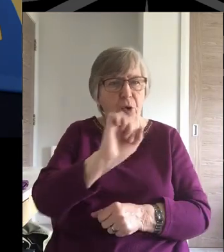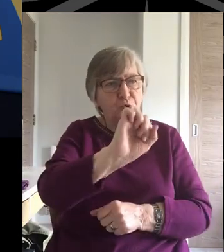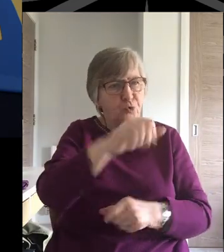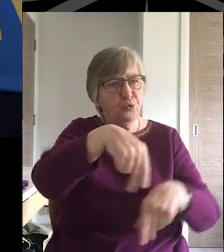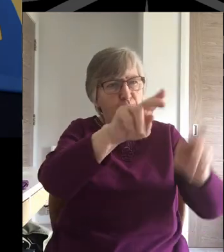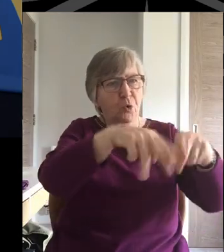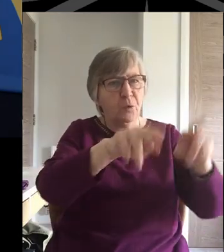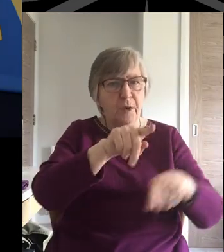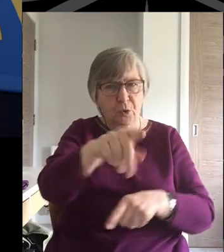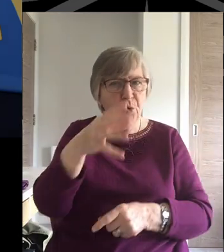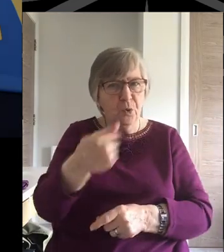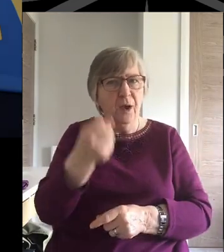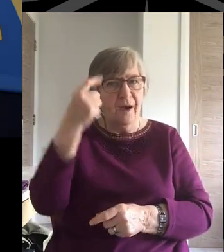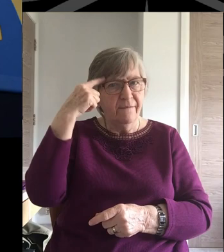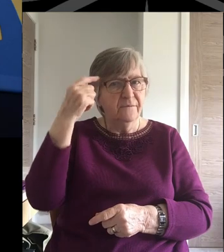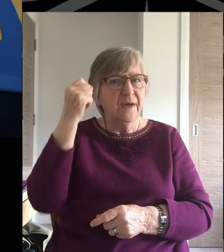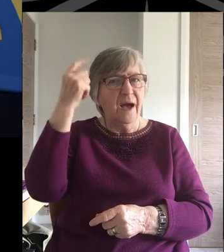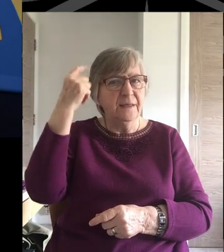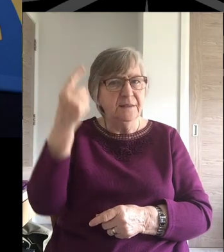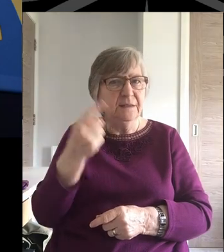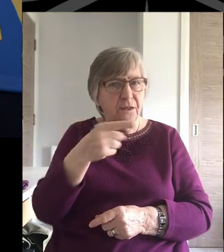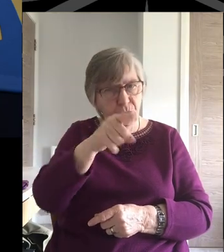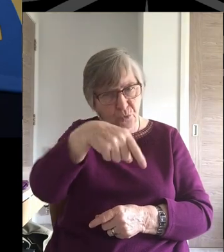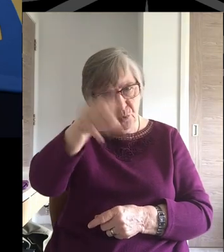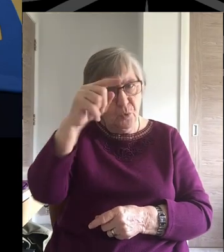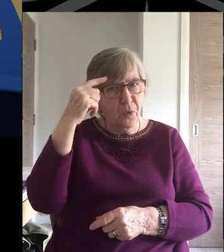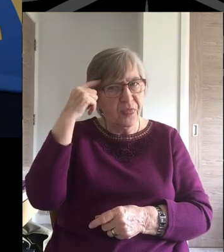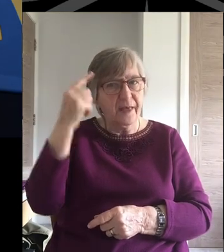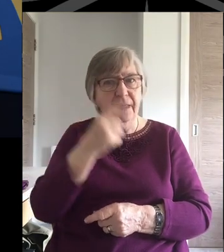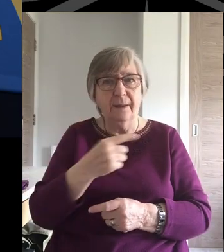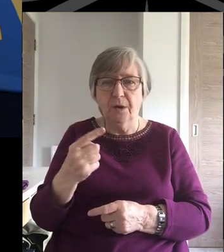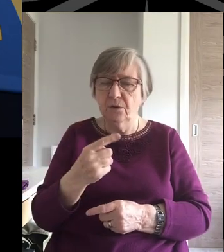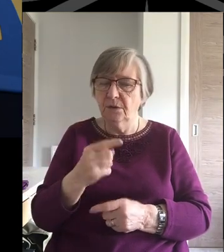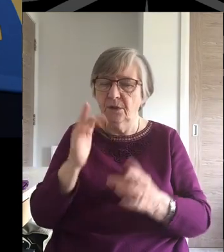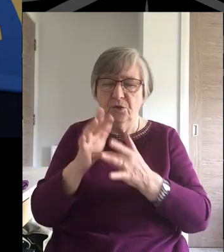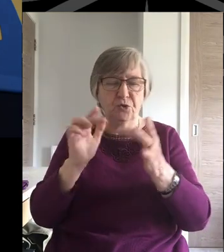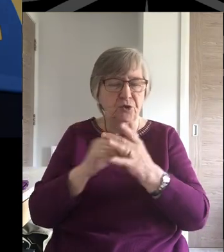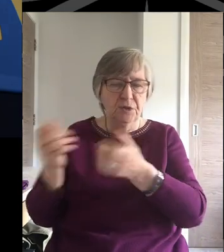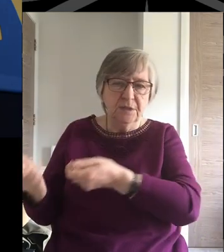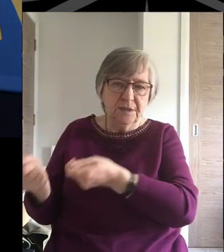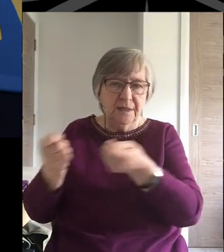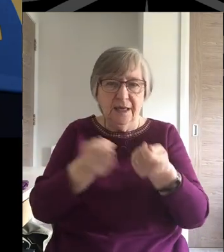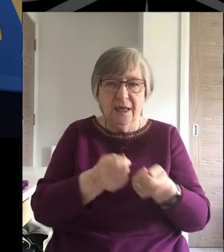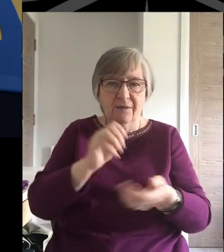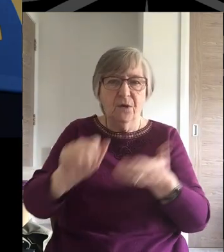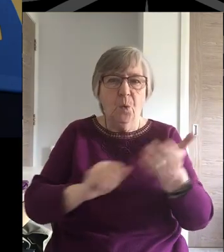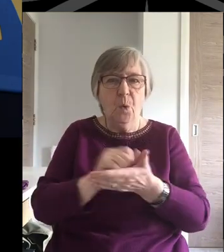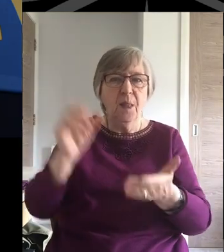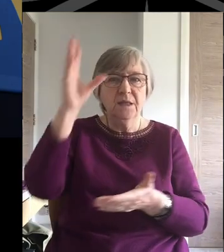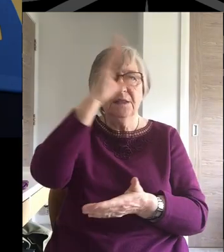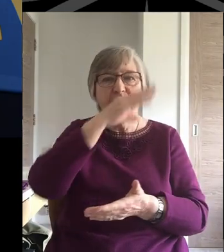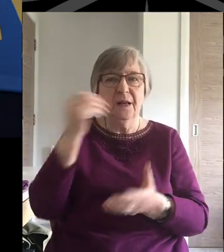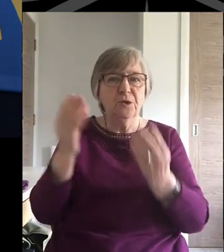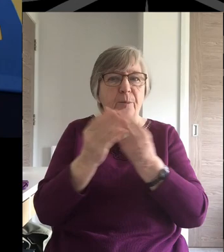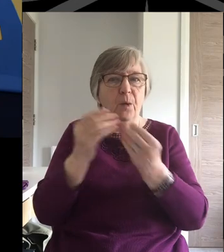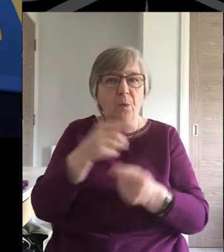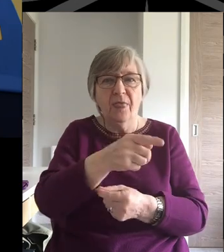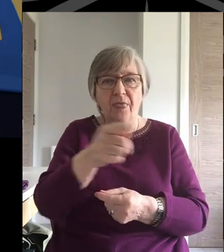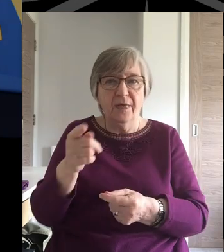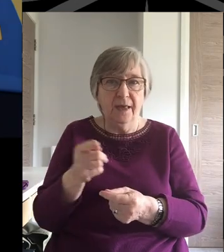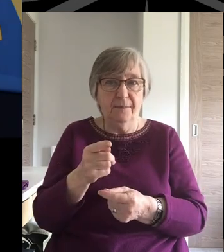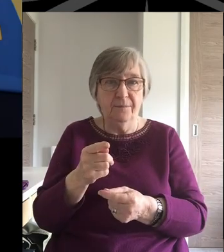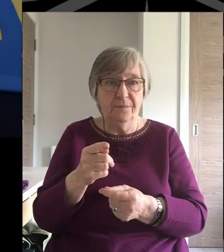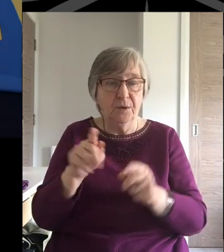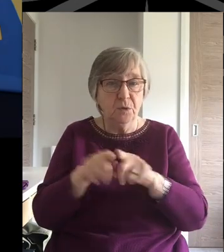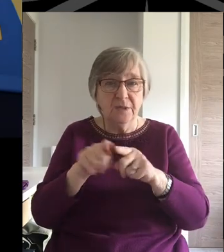and their own resources, their own ideas and their own wisdom. He gave his Holy Spirit to be with them. And so